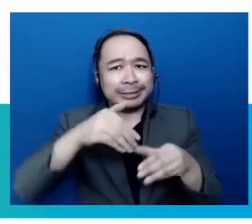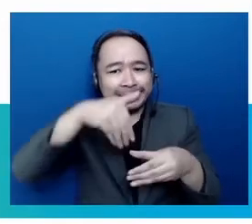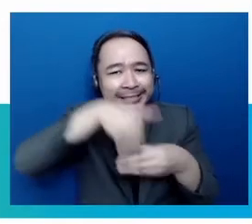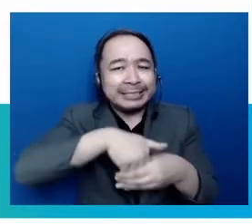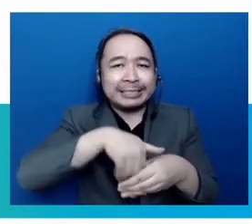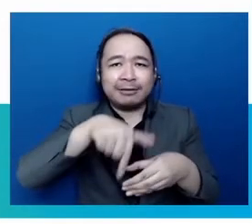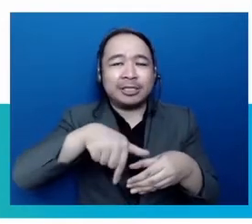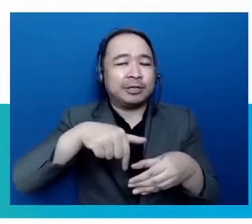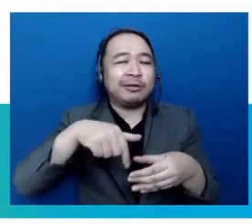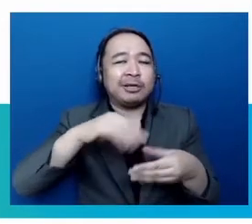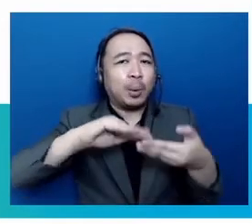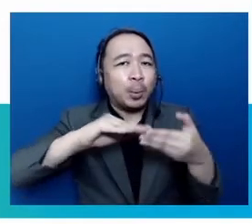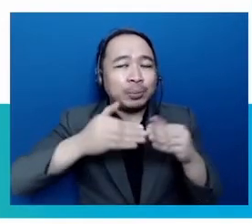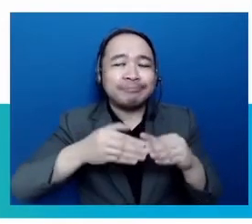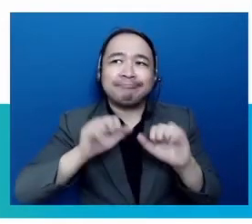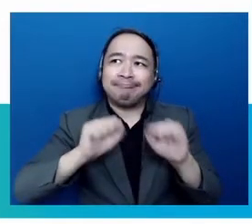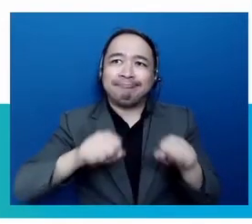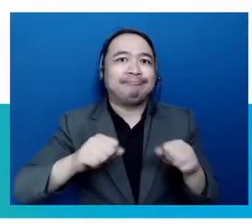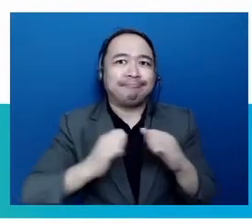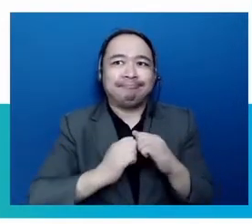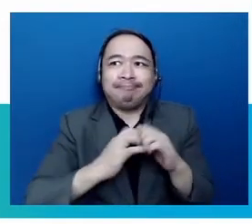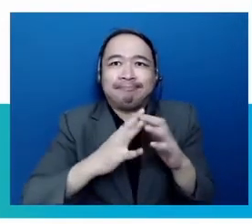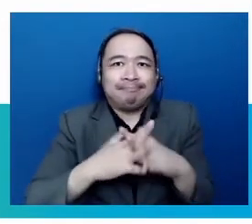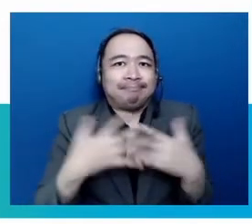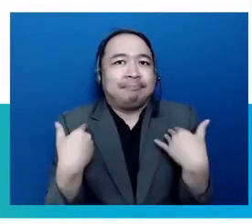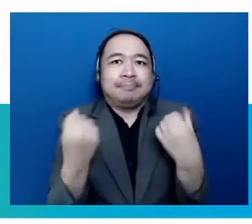inspiring example. Thank you, Rinda.